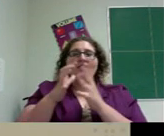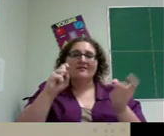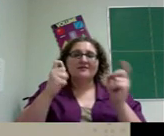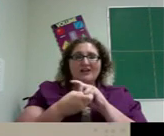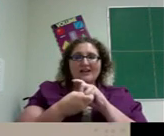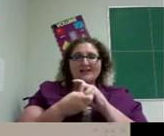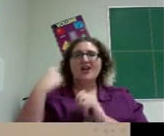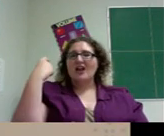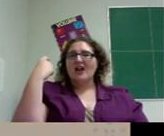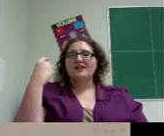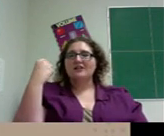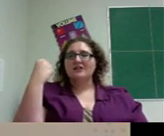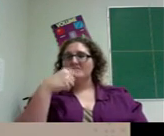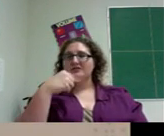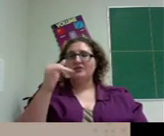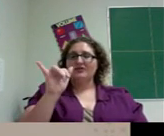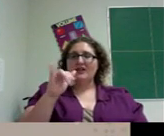another rectangle.